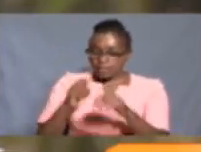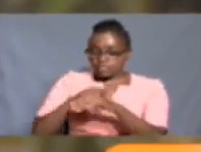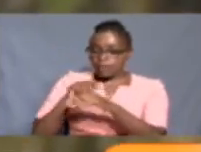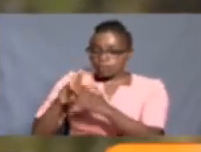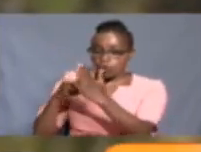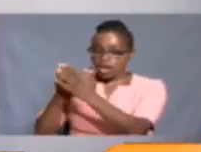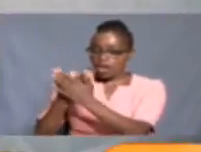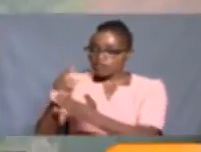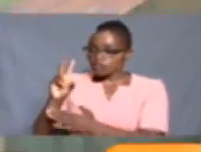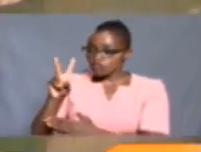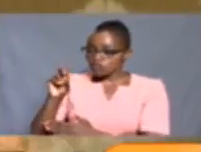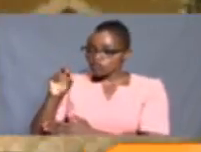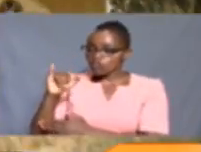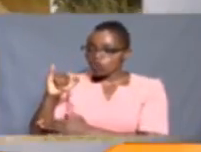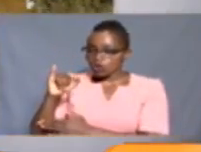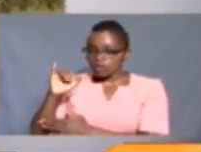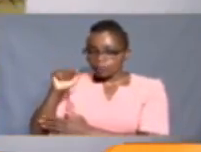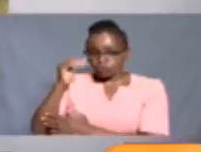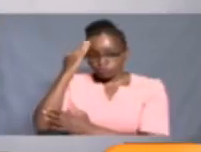ndio utawajua.